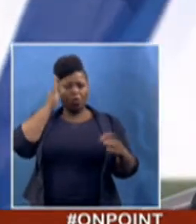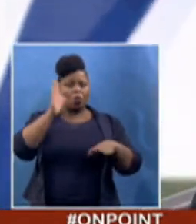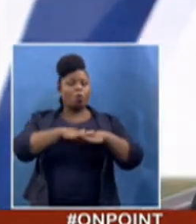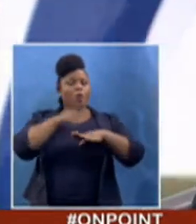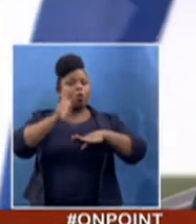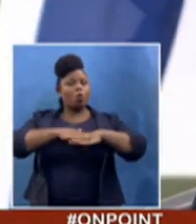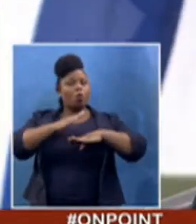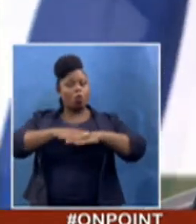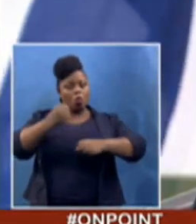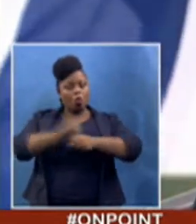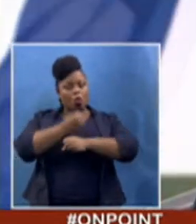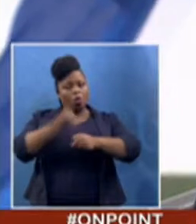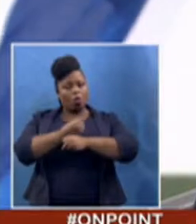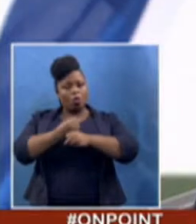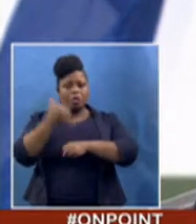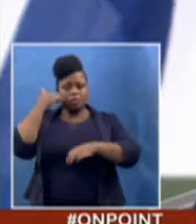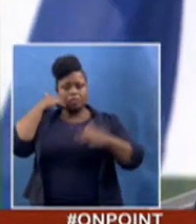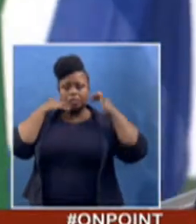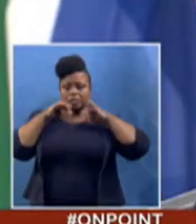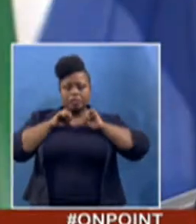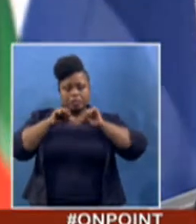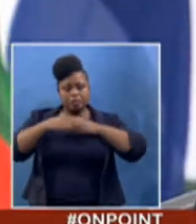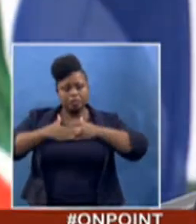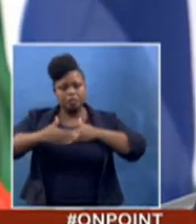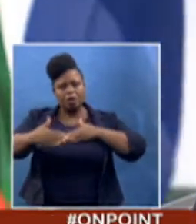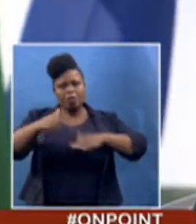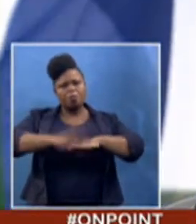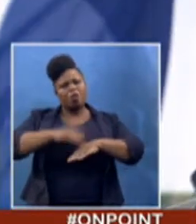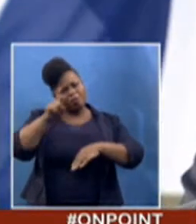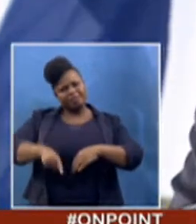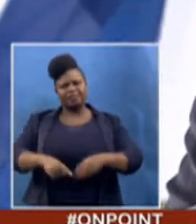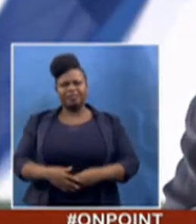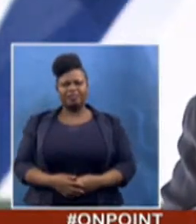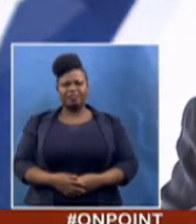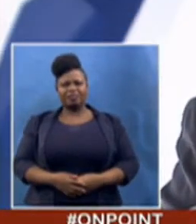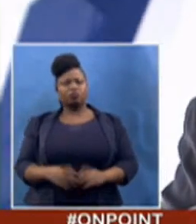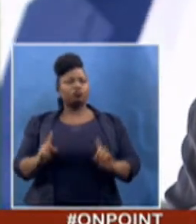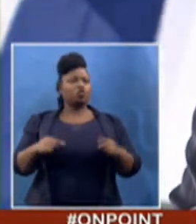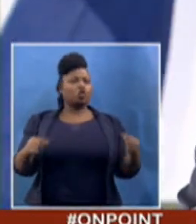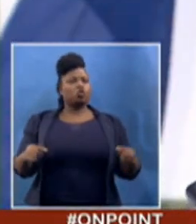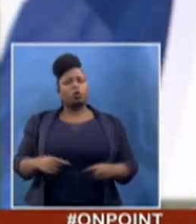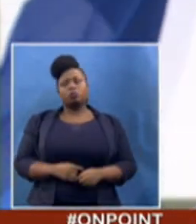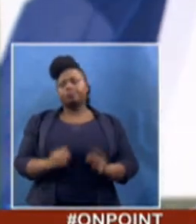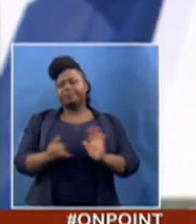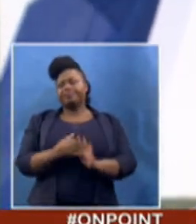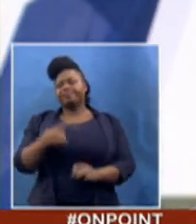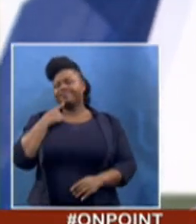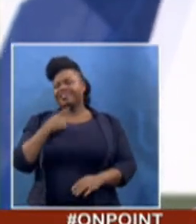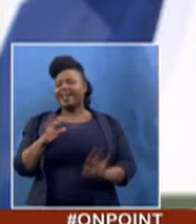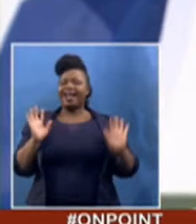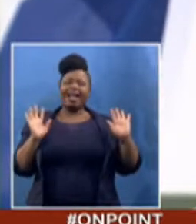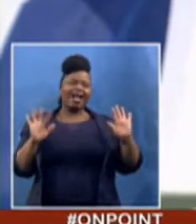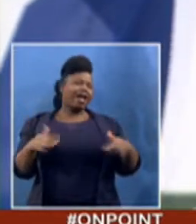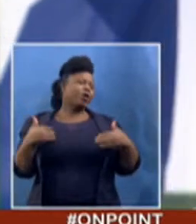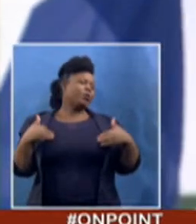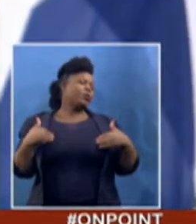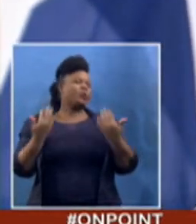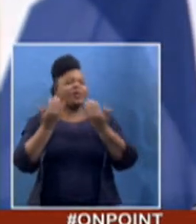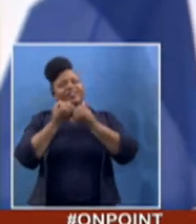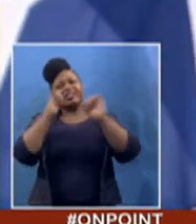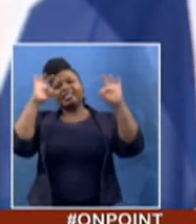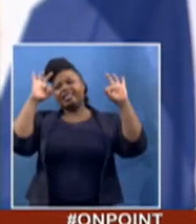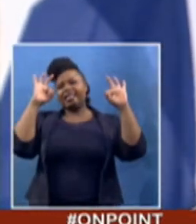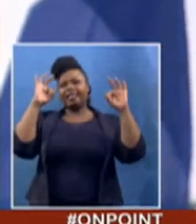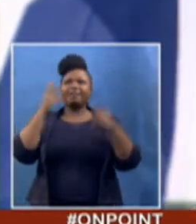go. We cannot deceive ourselves and say, yes, we are free